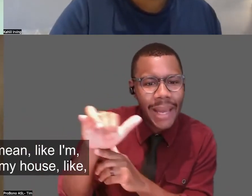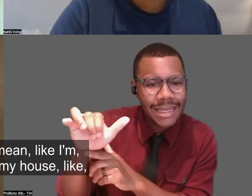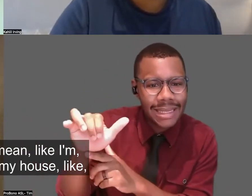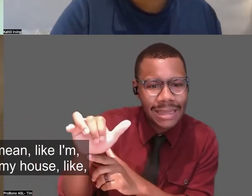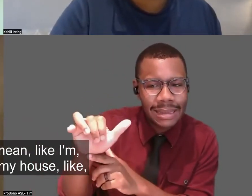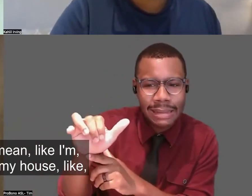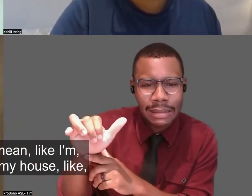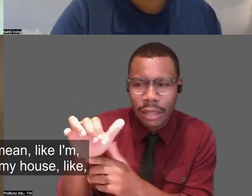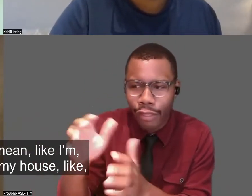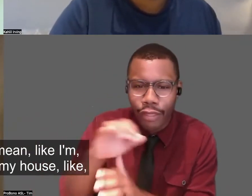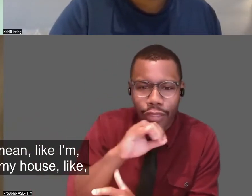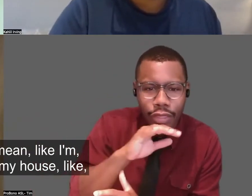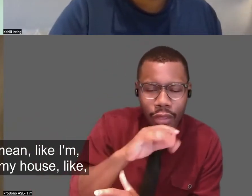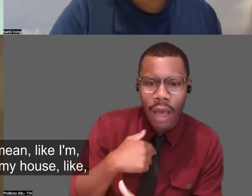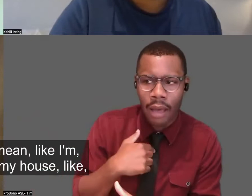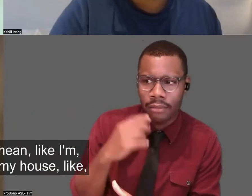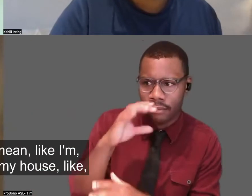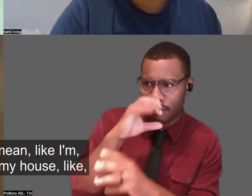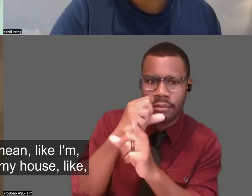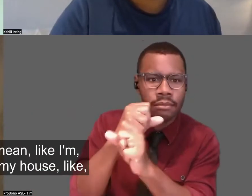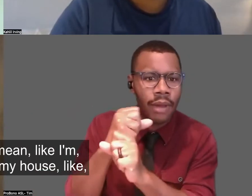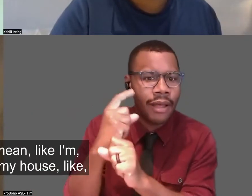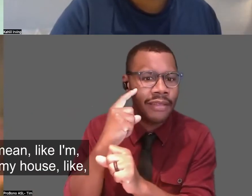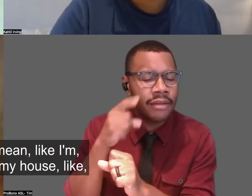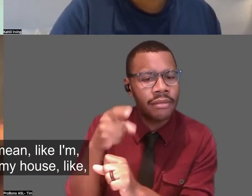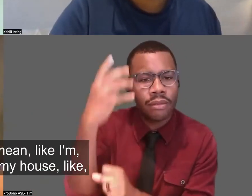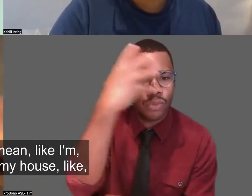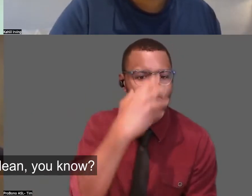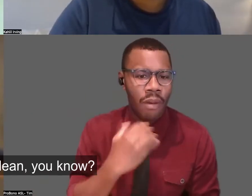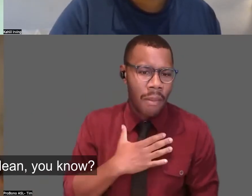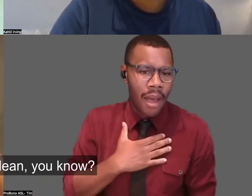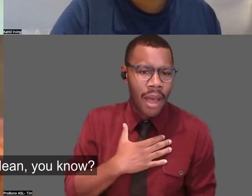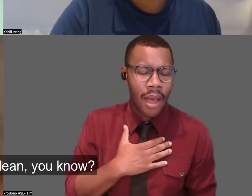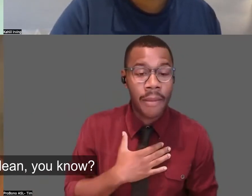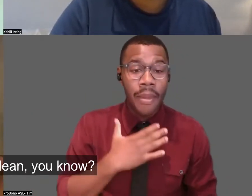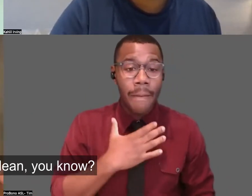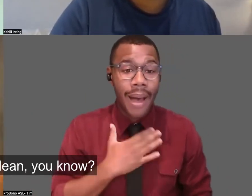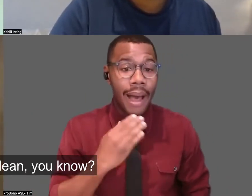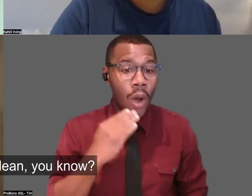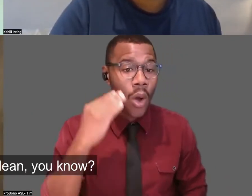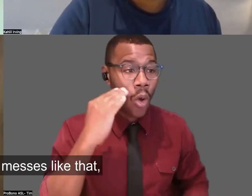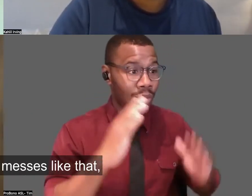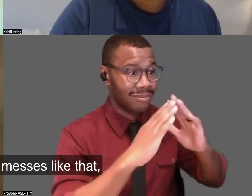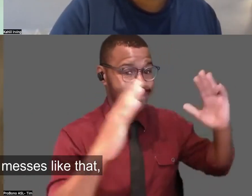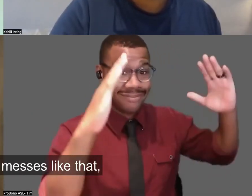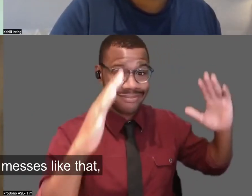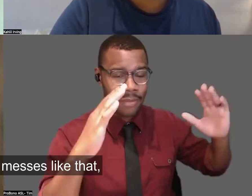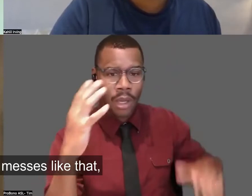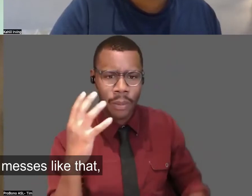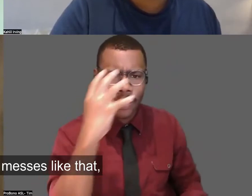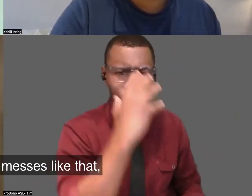And I don't mean like if you look at my house, like I'm like really clean. Like I don't